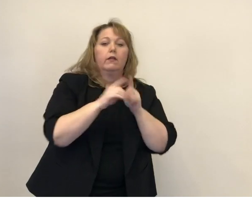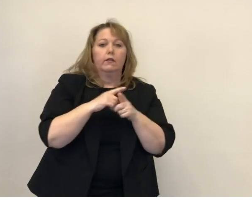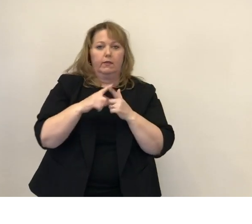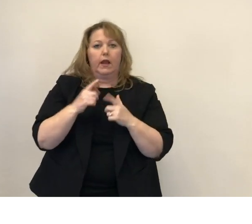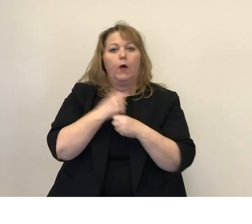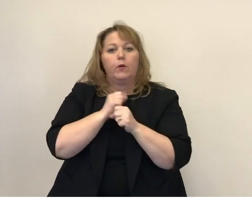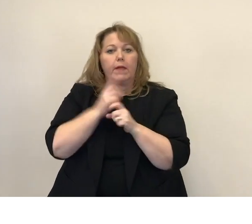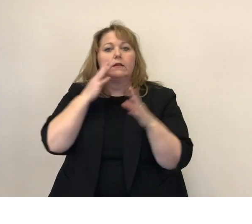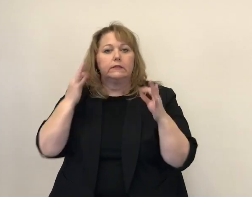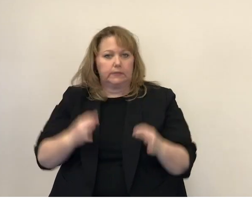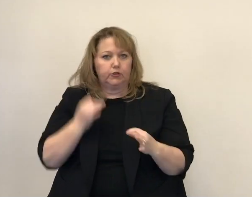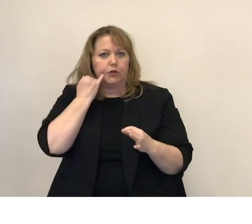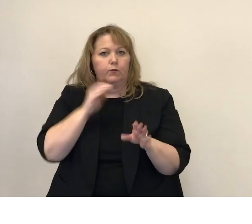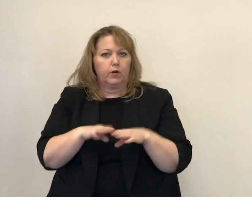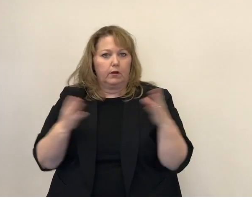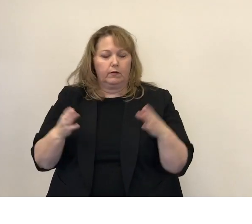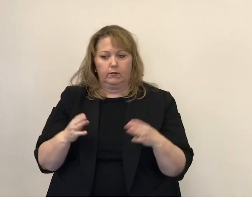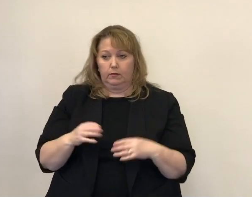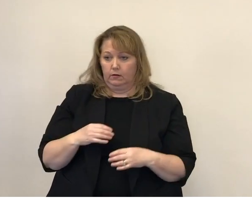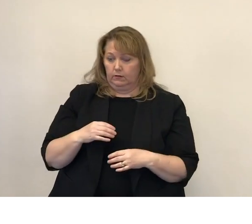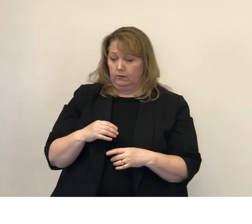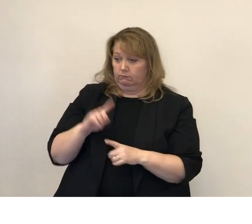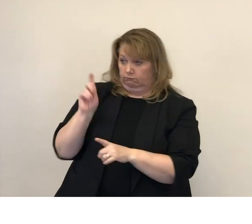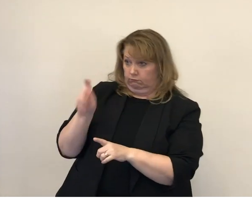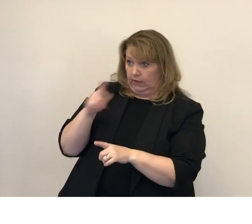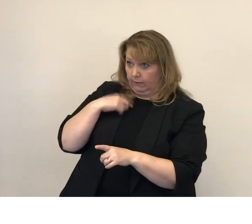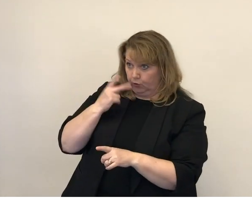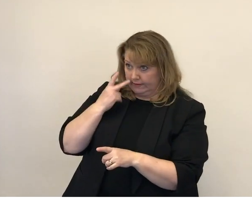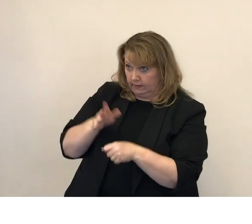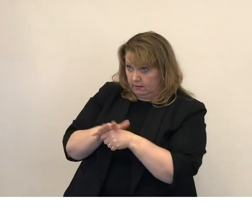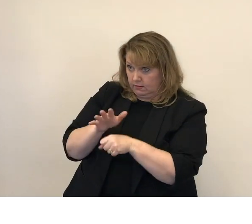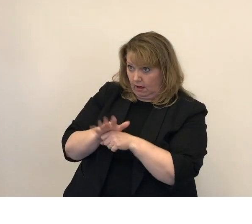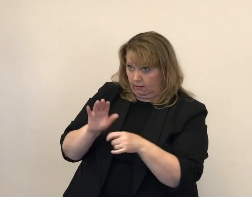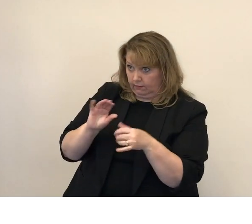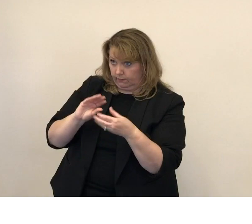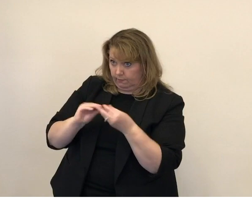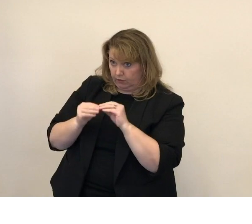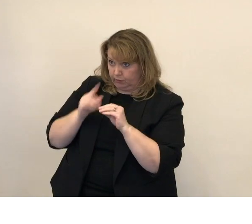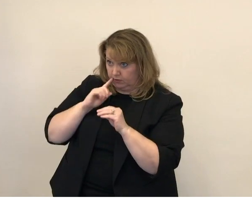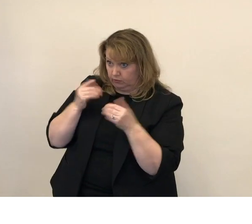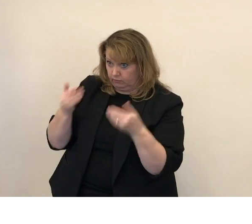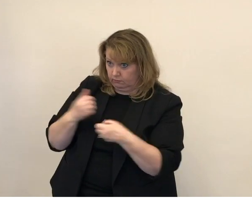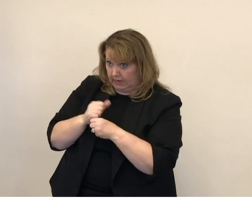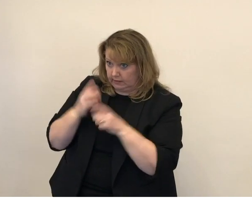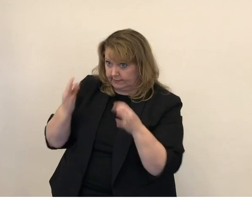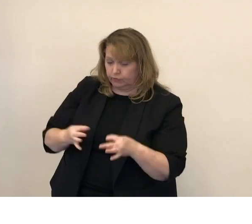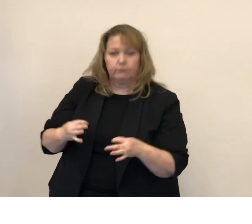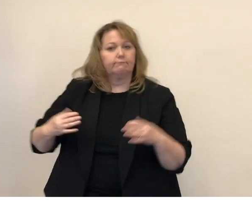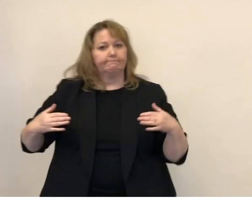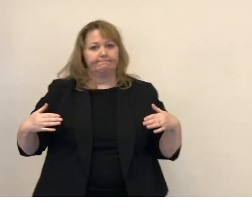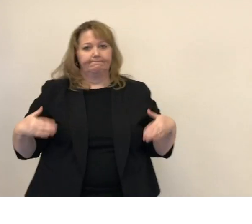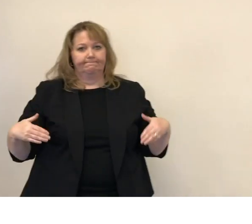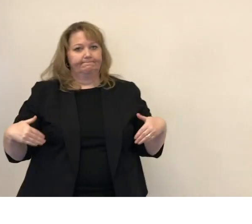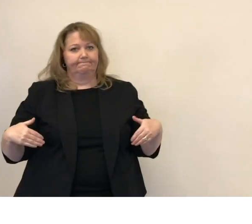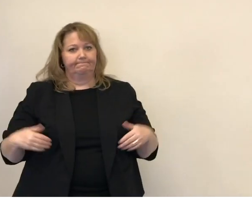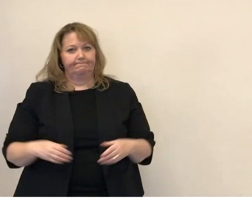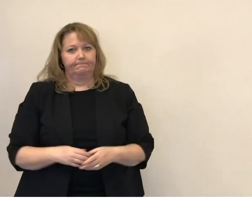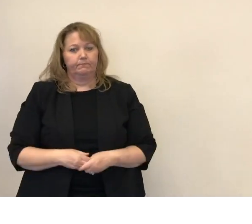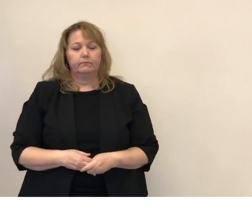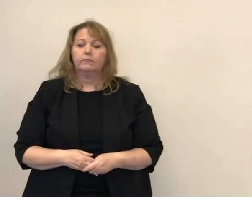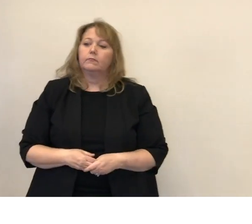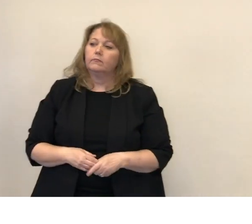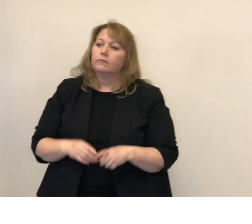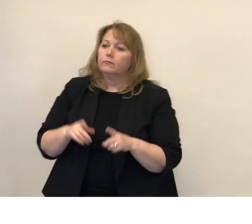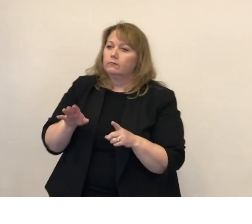enough to give you a specific date, okay. but we analyze this on a daily basis. Okay, and then if you could you just kind of respond to some